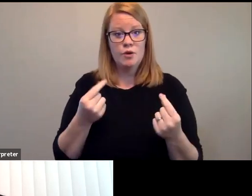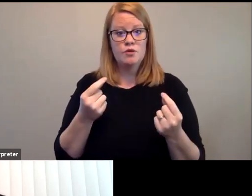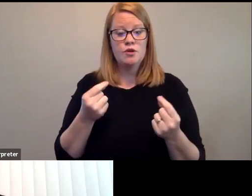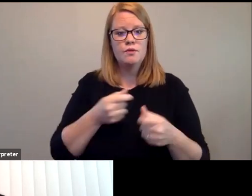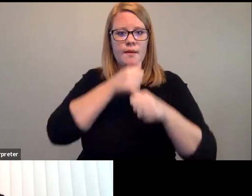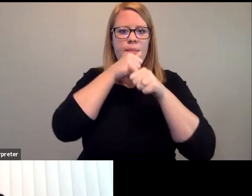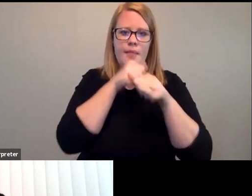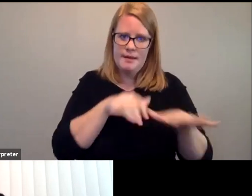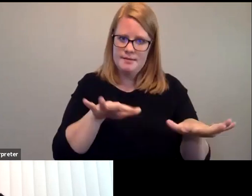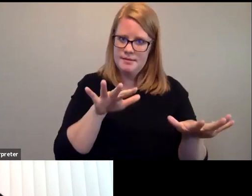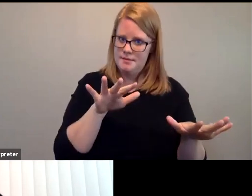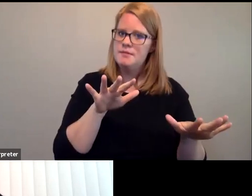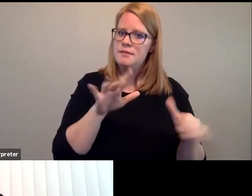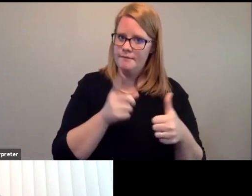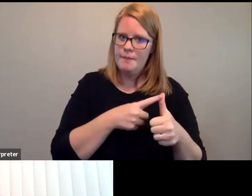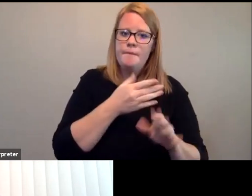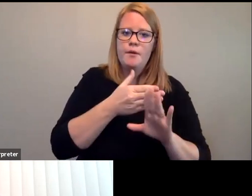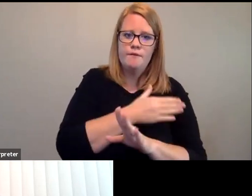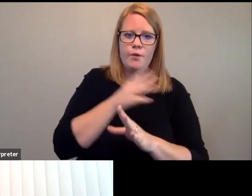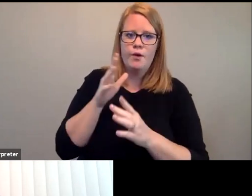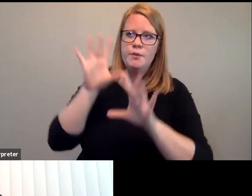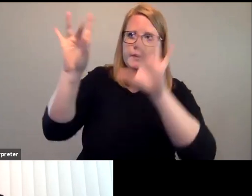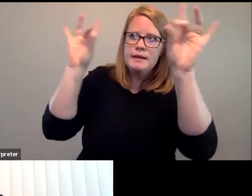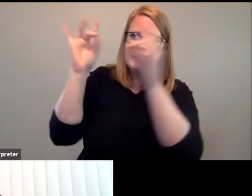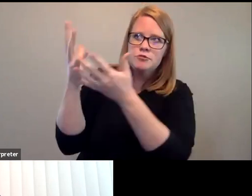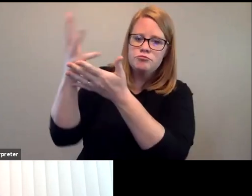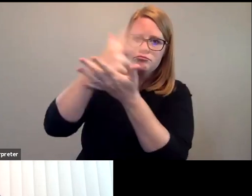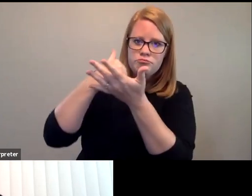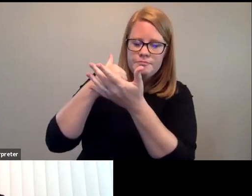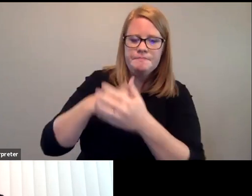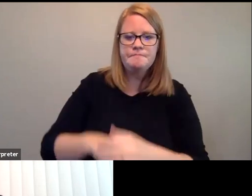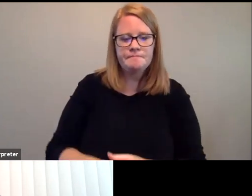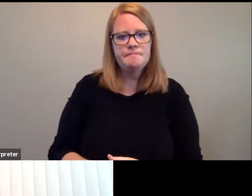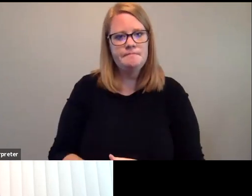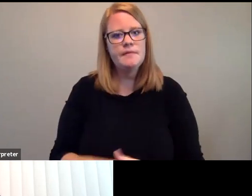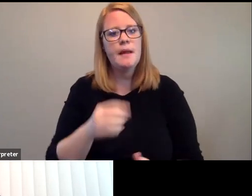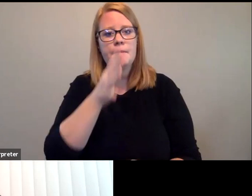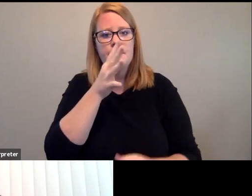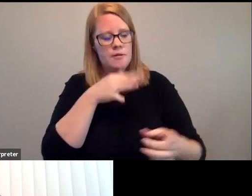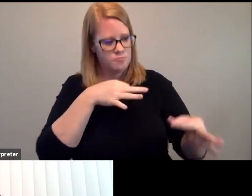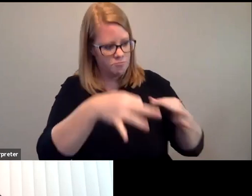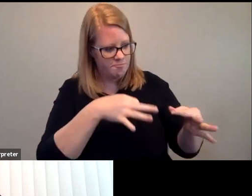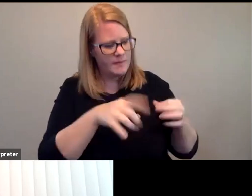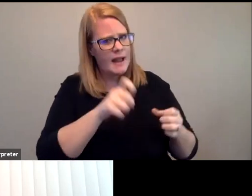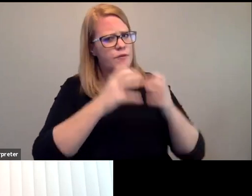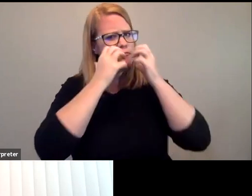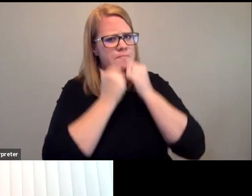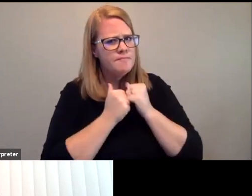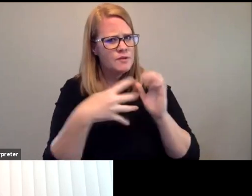also, you know, about the saguaros and how much, you know, they mean to us, and you know, that we do